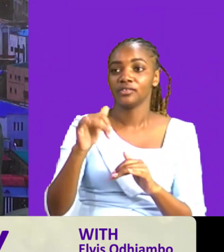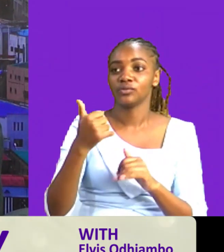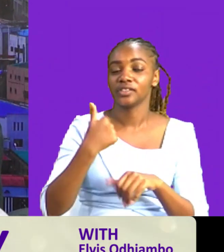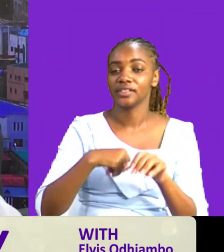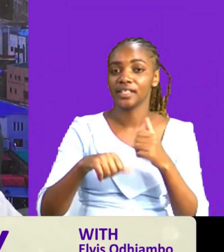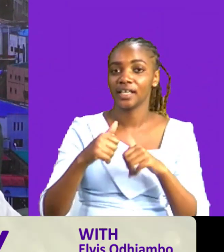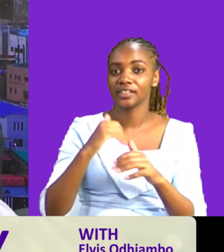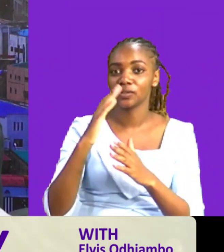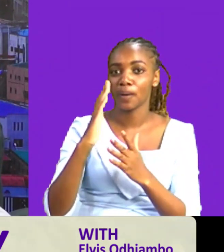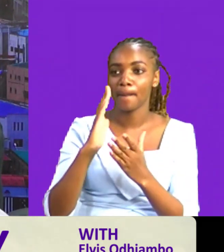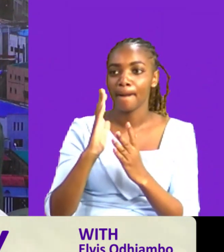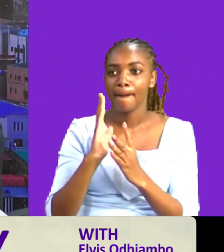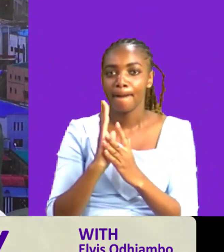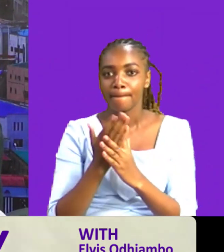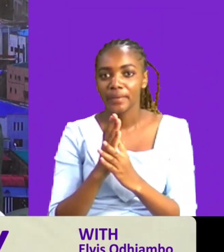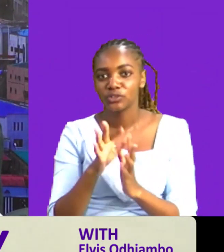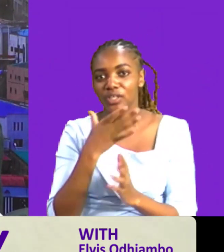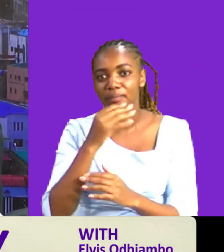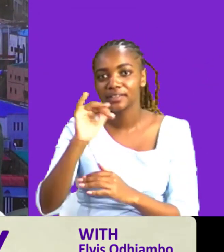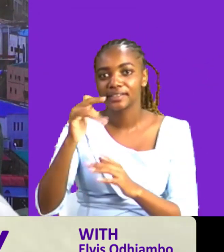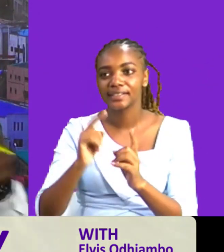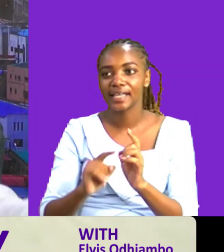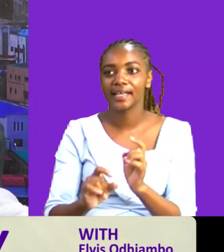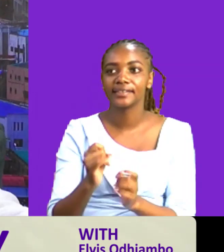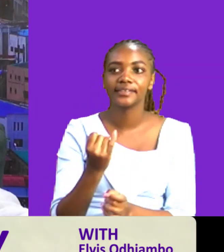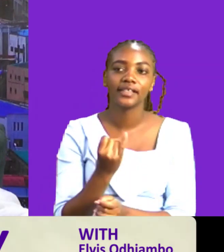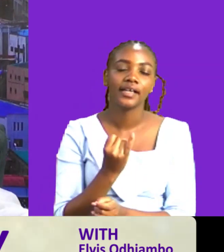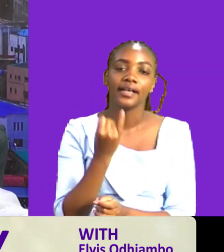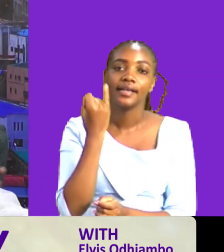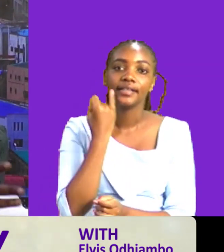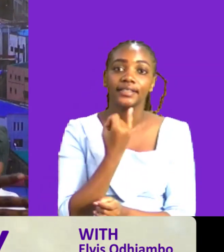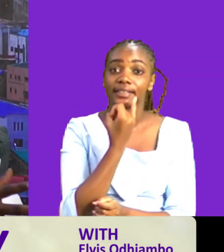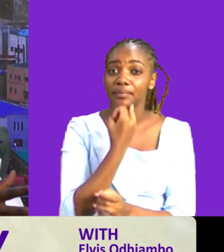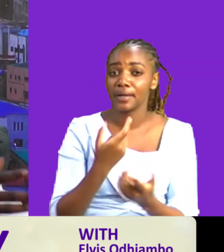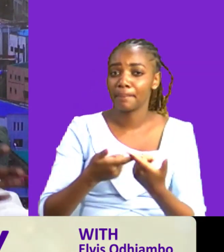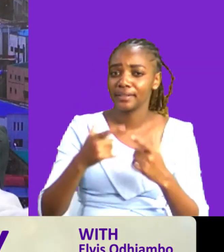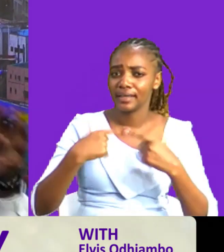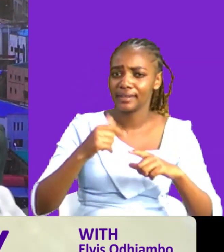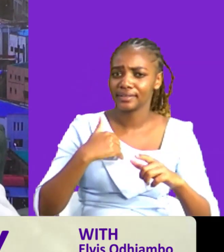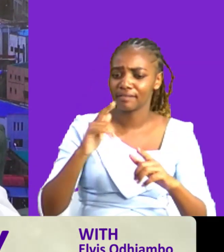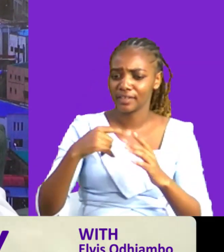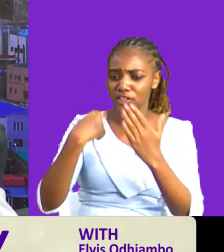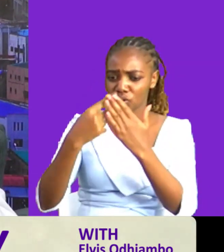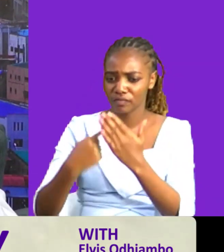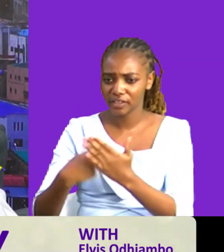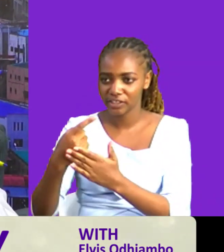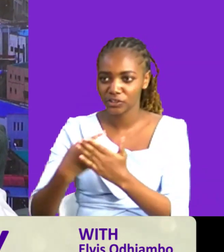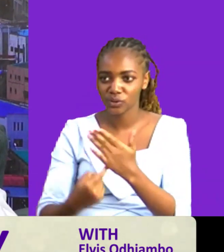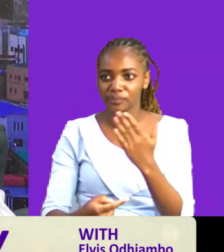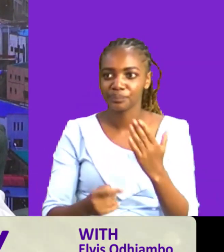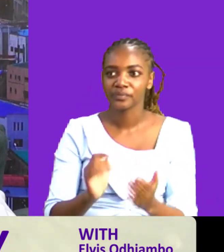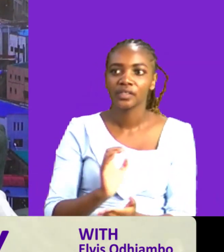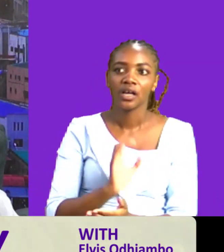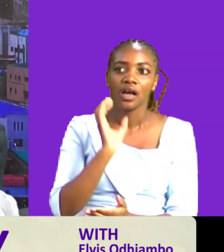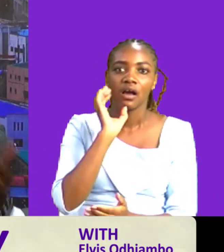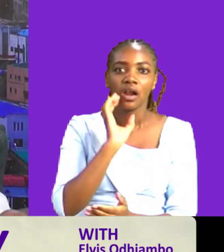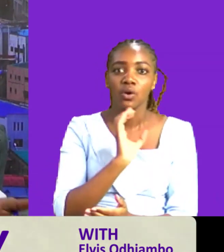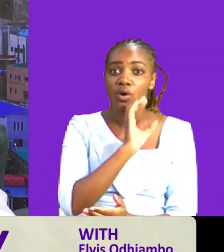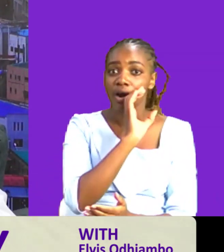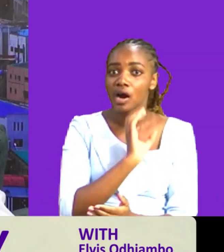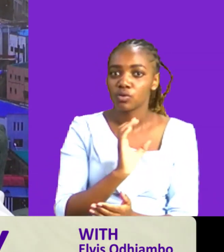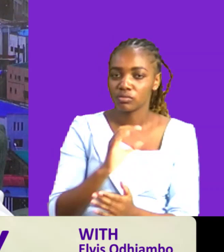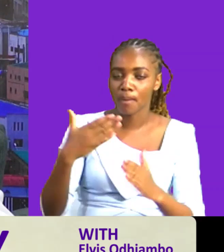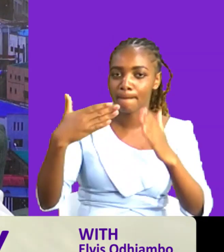Over between Manchester City and Inter Milan. But then again, let's just have this conversation where Lukaku, despite the fact that he